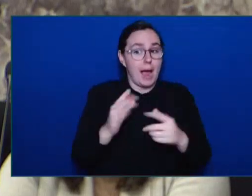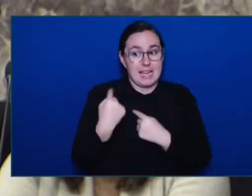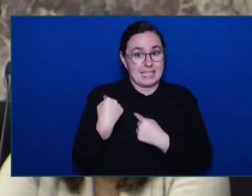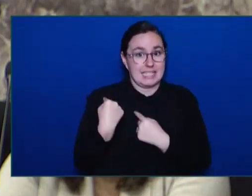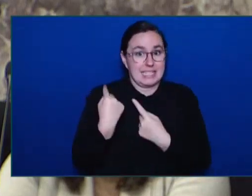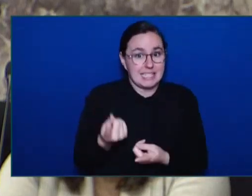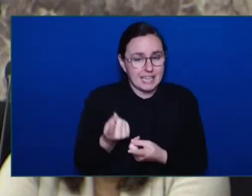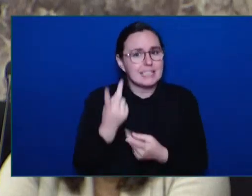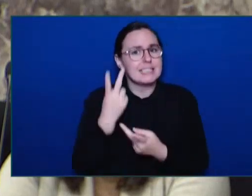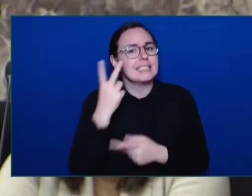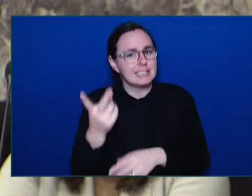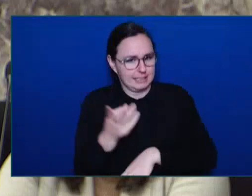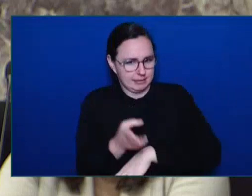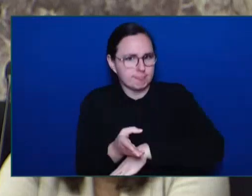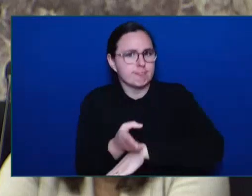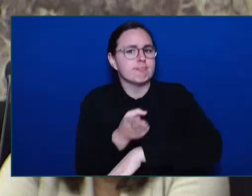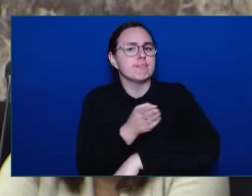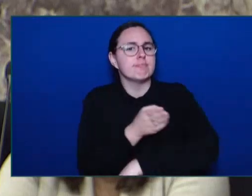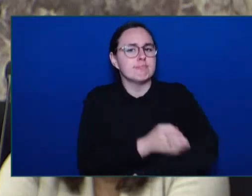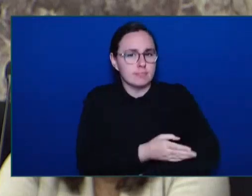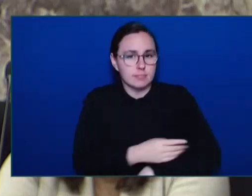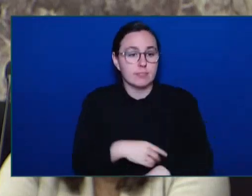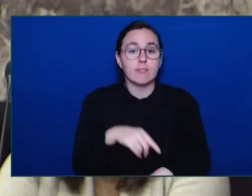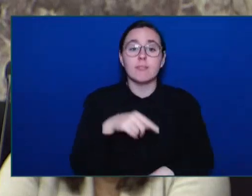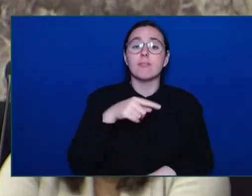rent supplement if they're in market